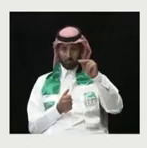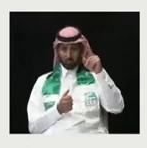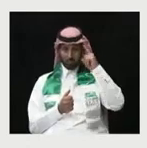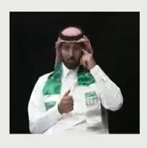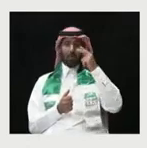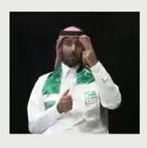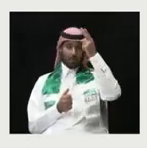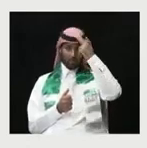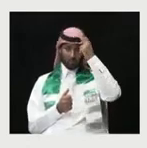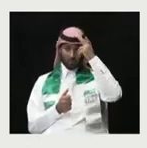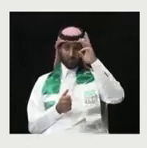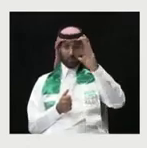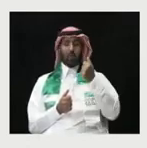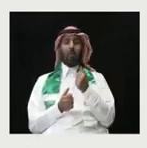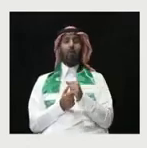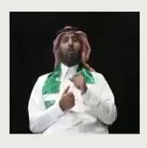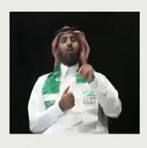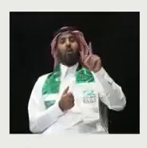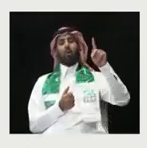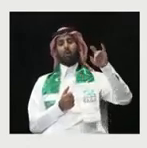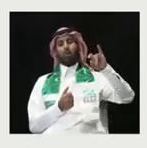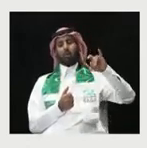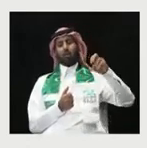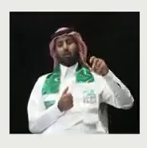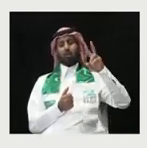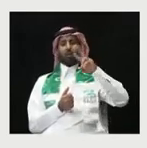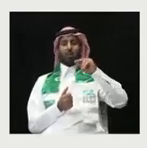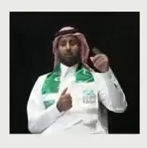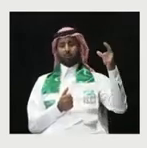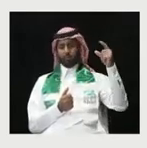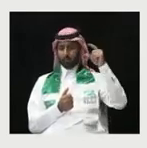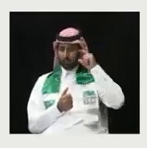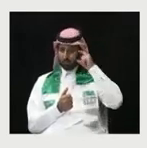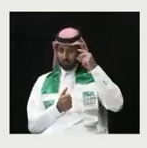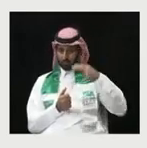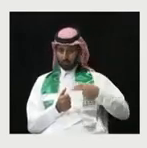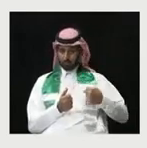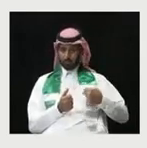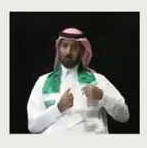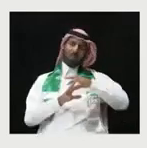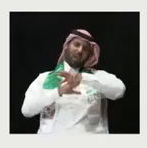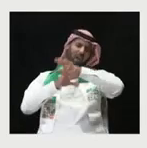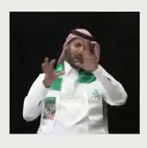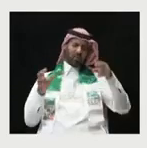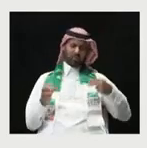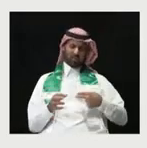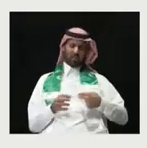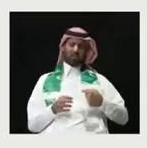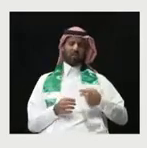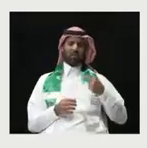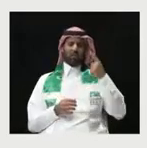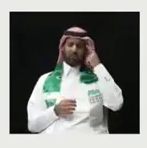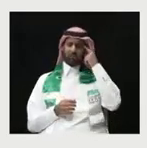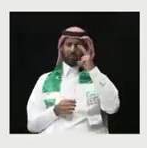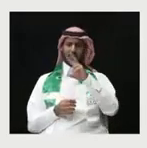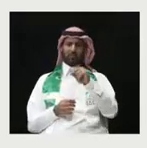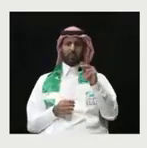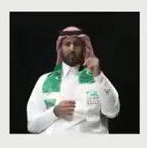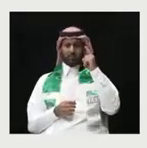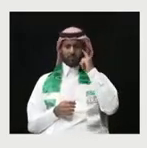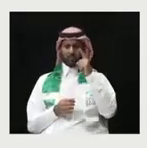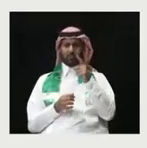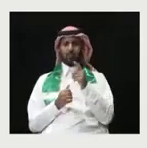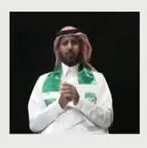of Saudi Arabia, a name of a country. Here, a name for what?